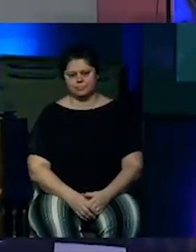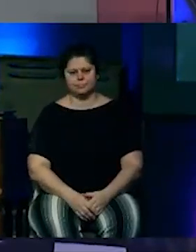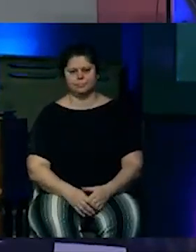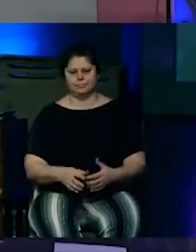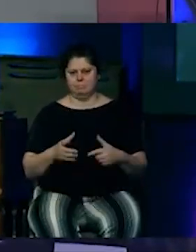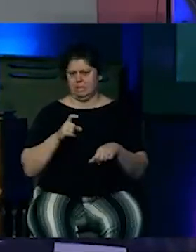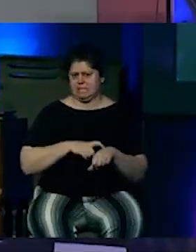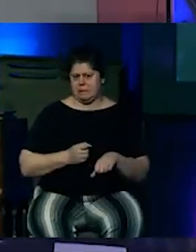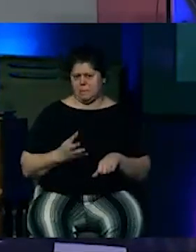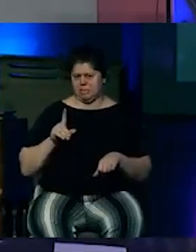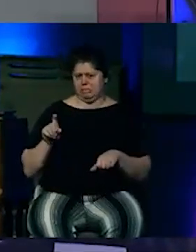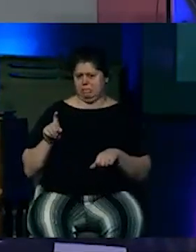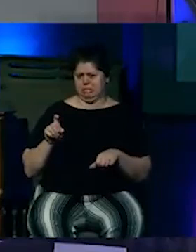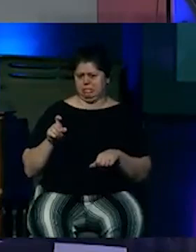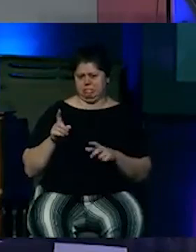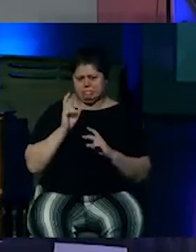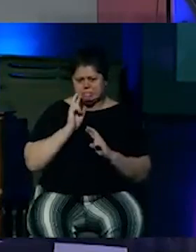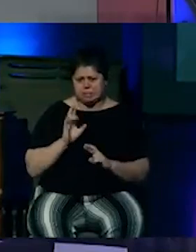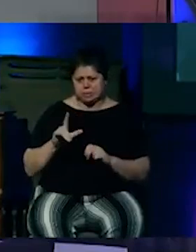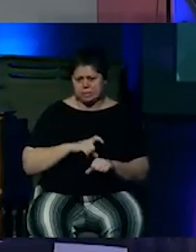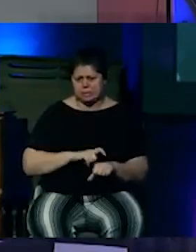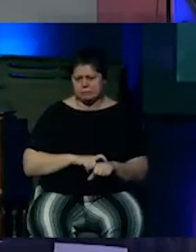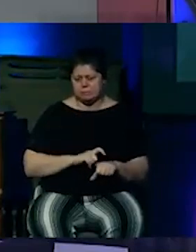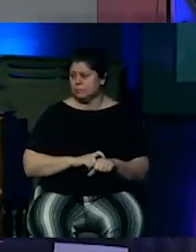How are we on time? I want to be respectful.